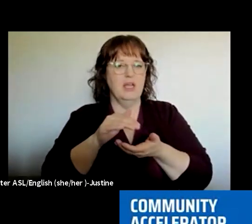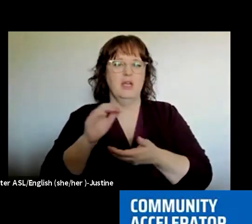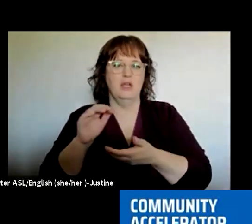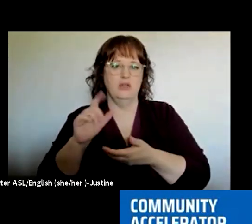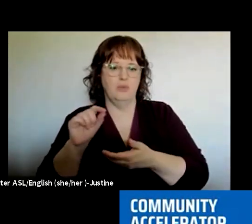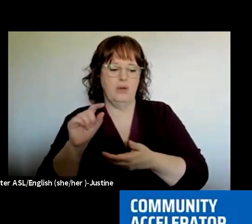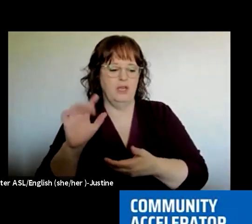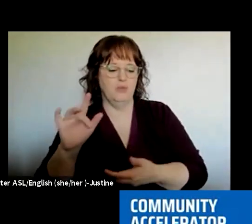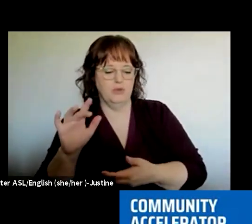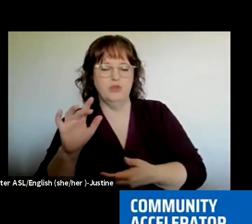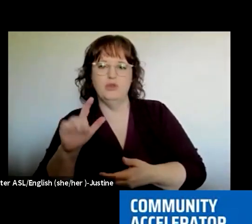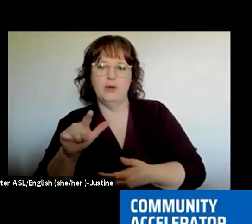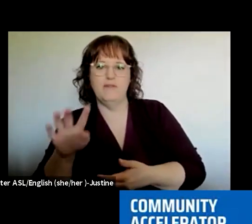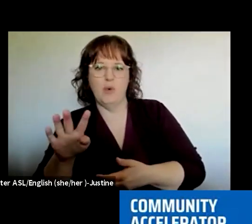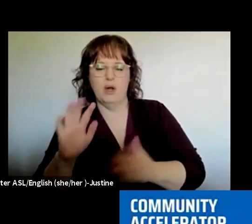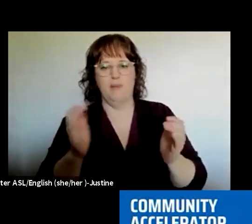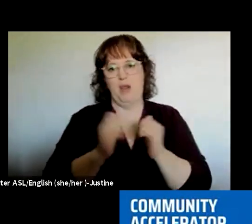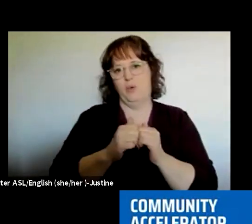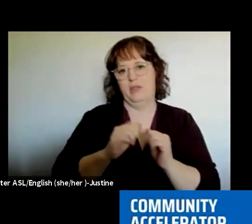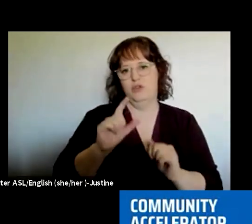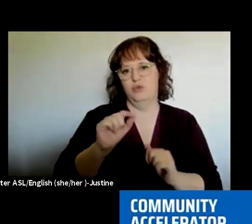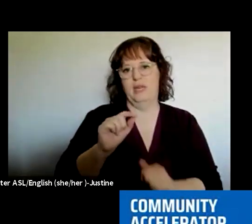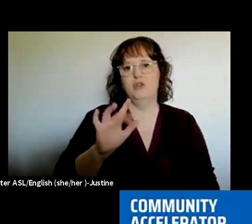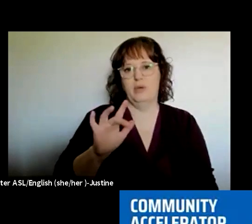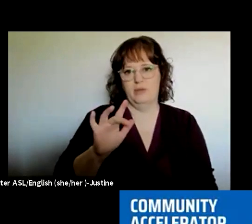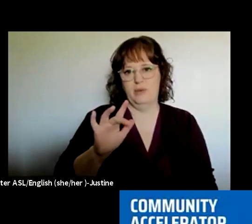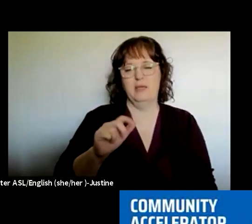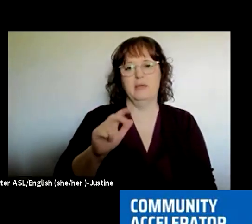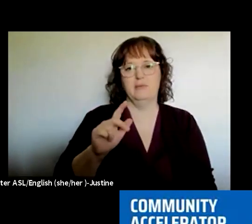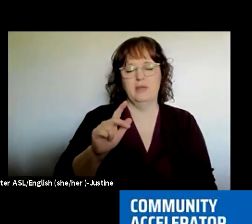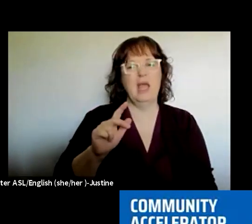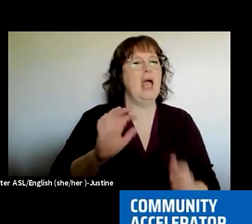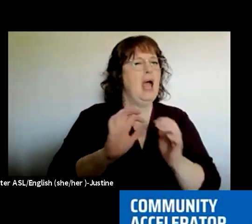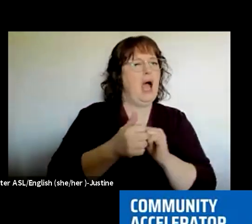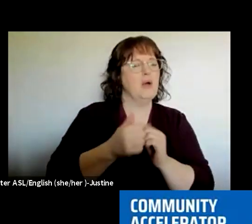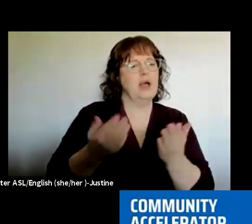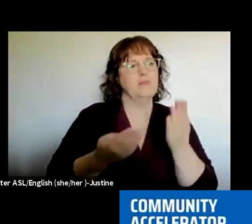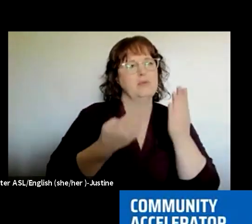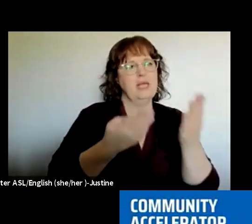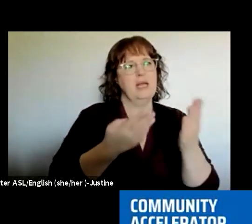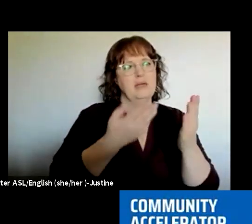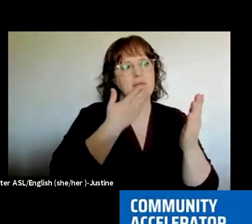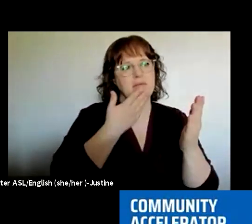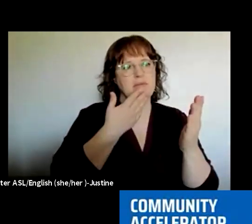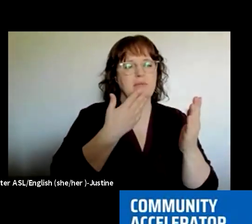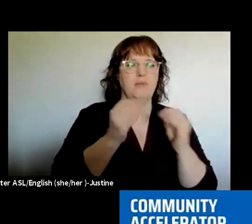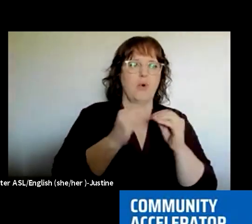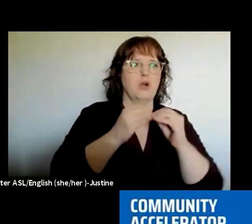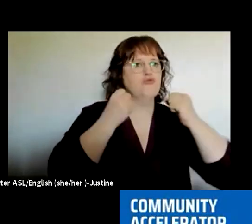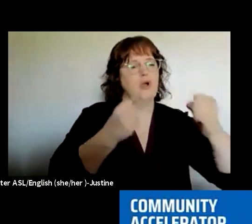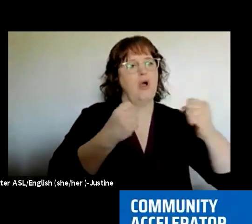2023. How can I present a stronger application that is more likely to be funded at a higher